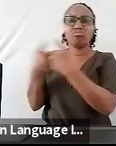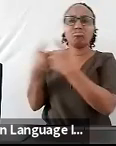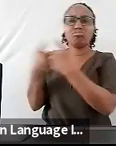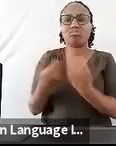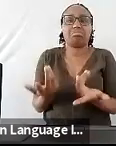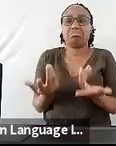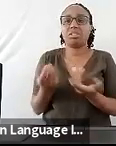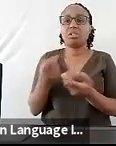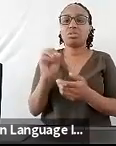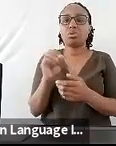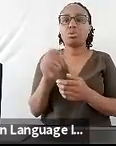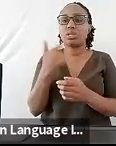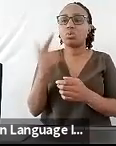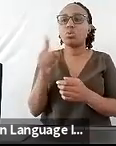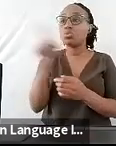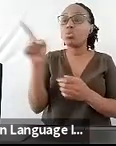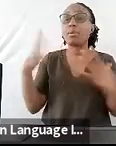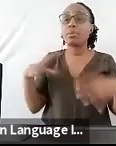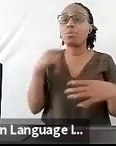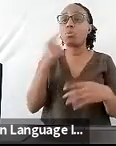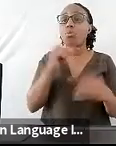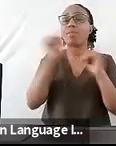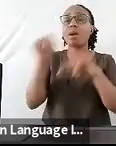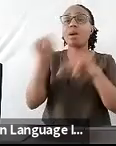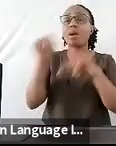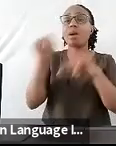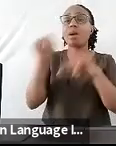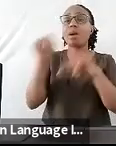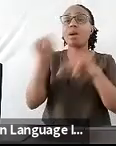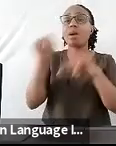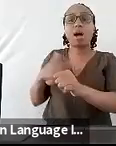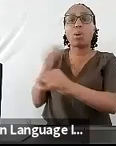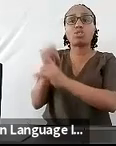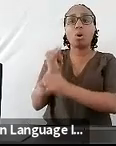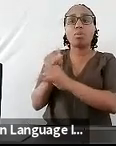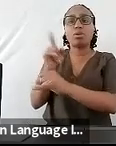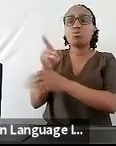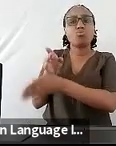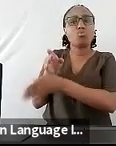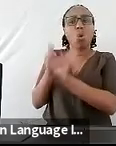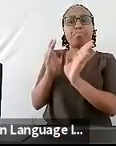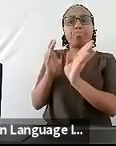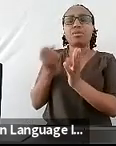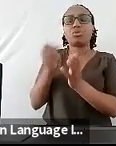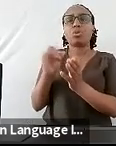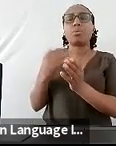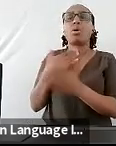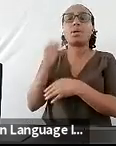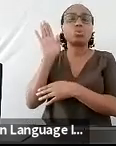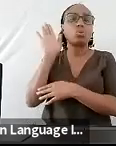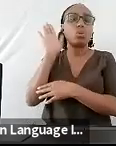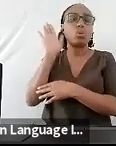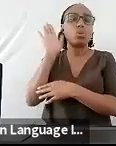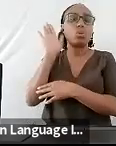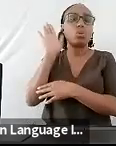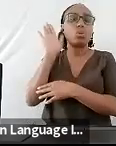and destroyed, that you're taking our jobs and so on. So I'd love to hear more about how are we as Africans, it's crap